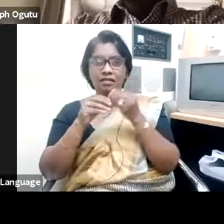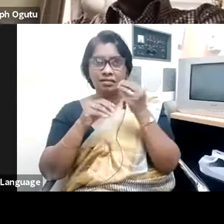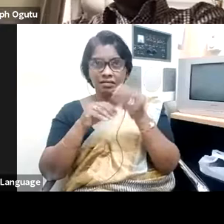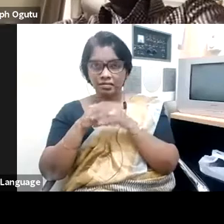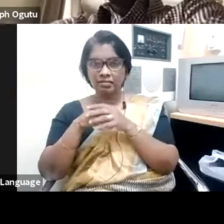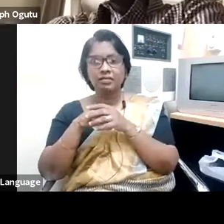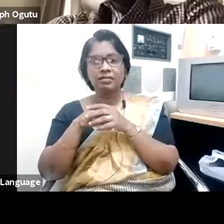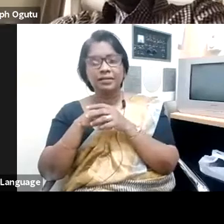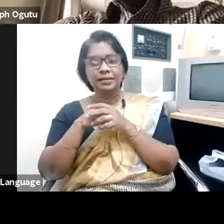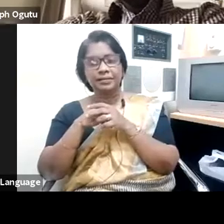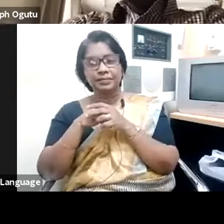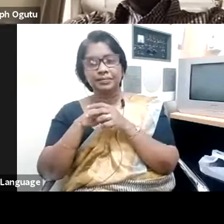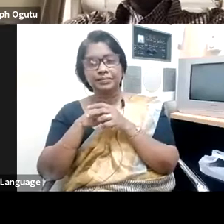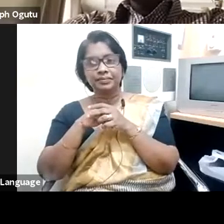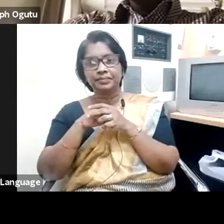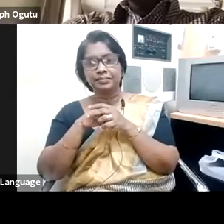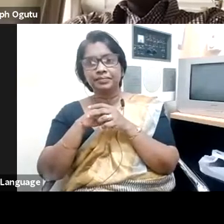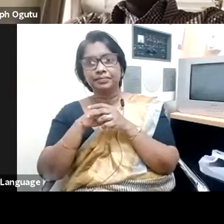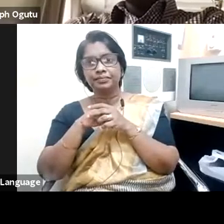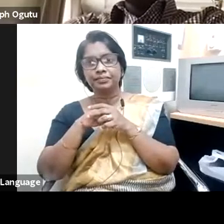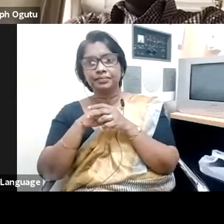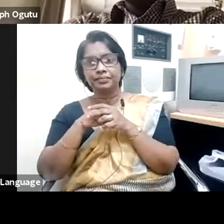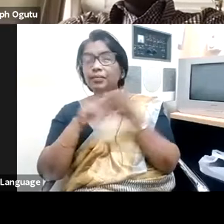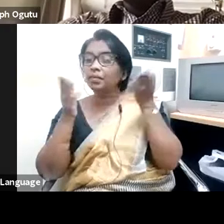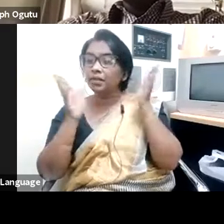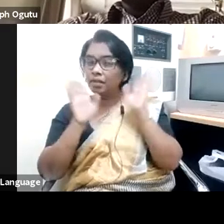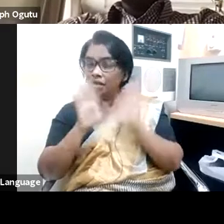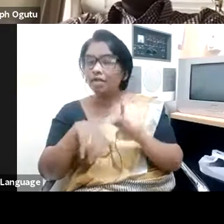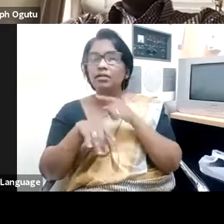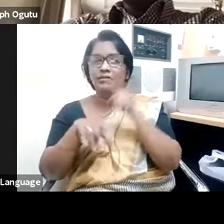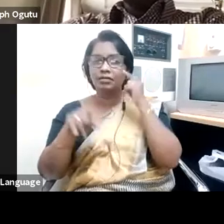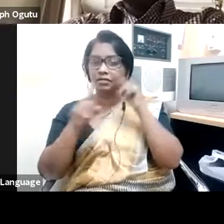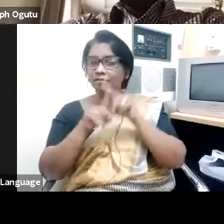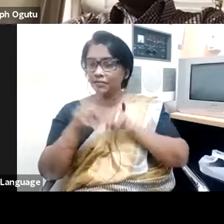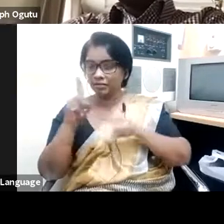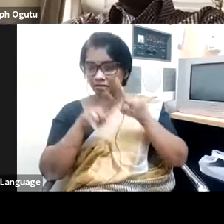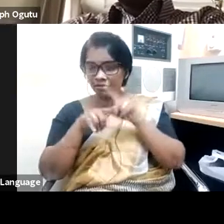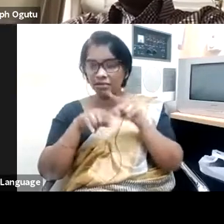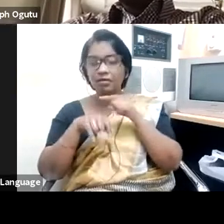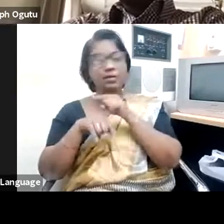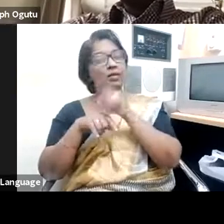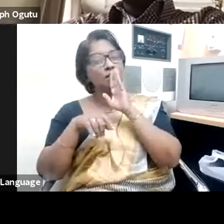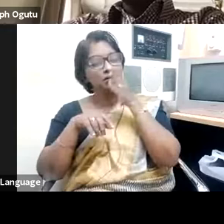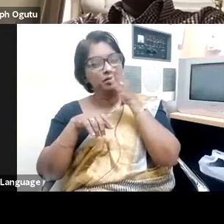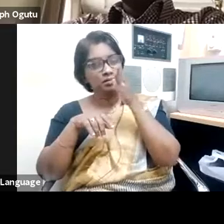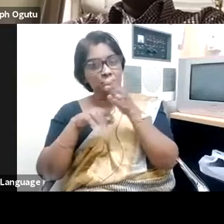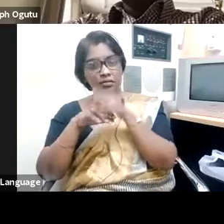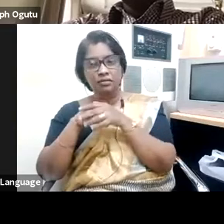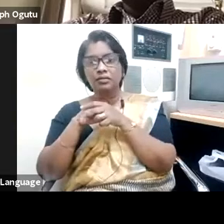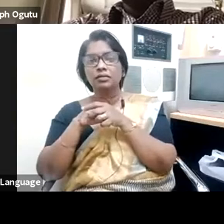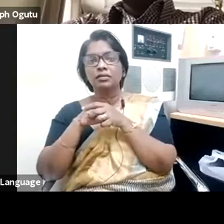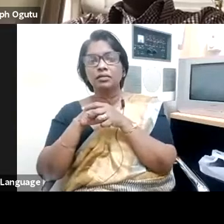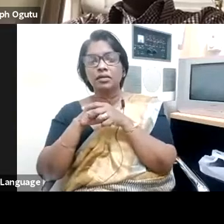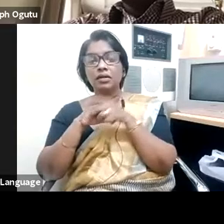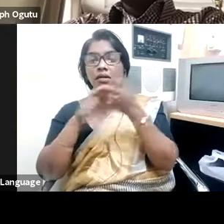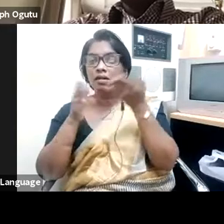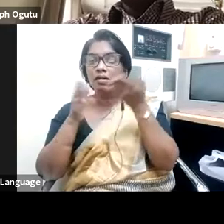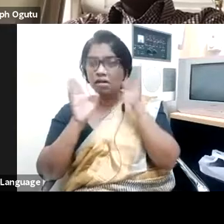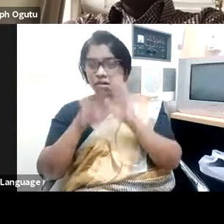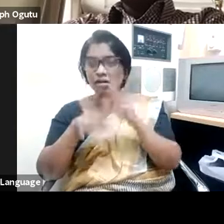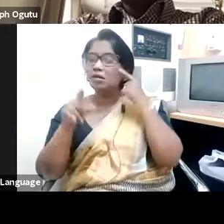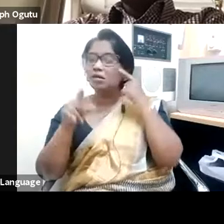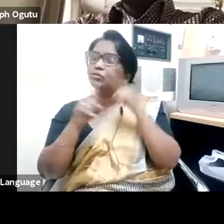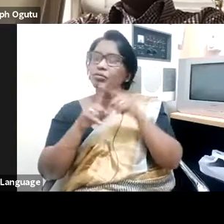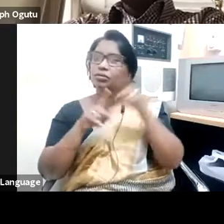your final remarks. So you can sum up from your take on what you want to say at the end, building on the conversation, the points,